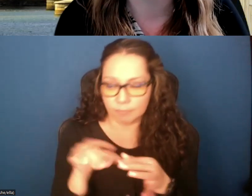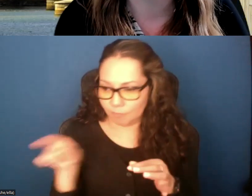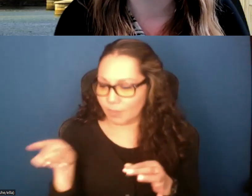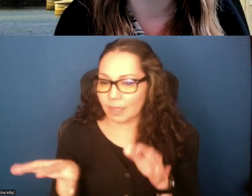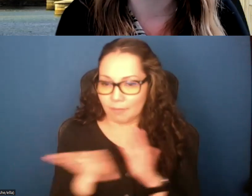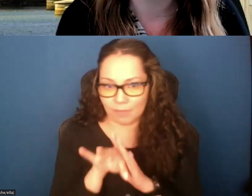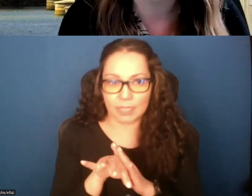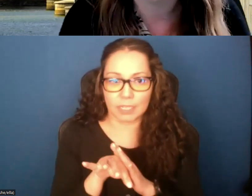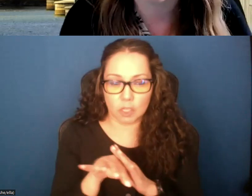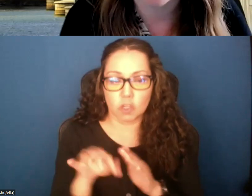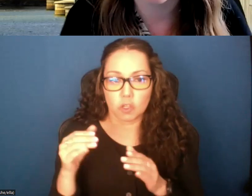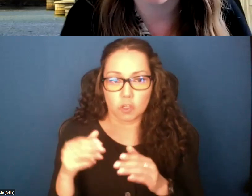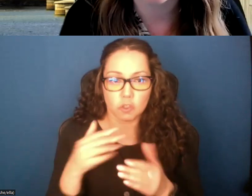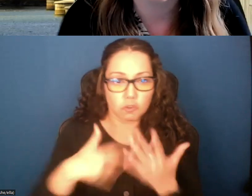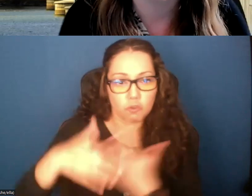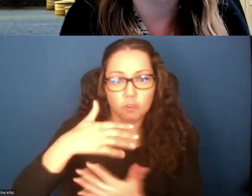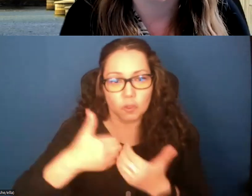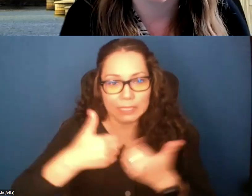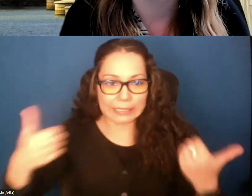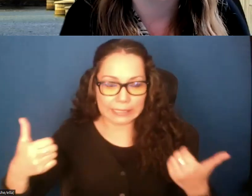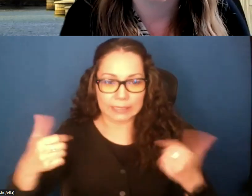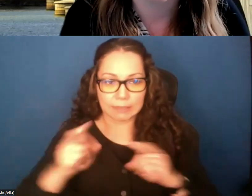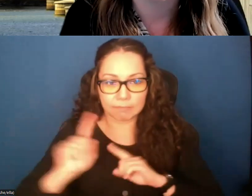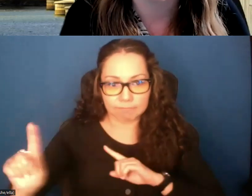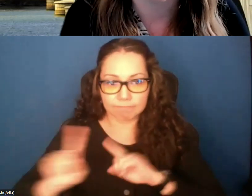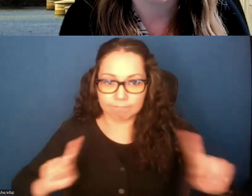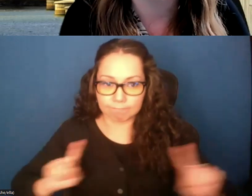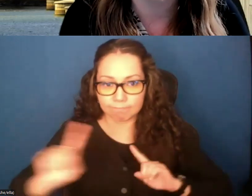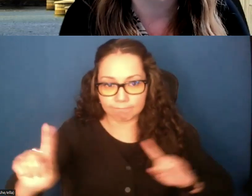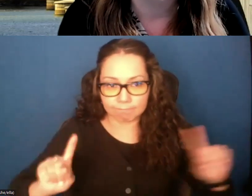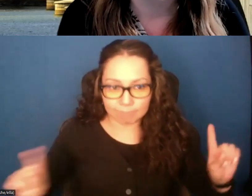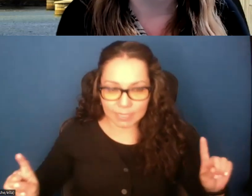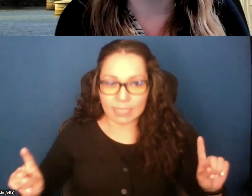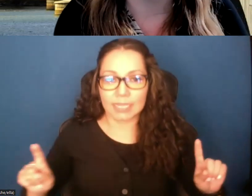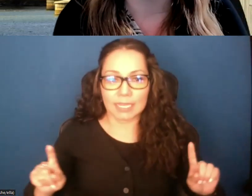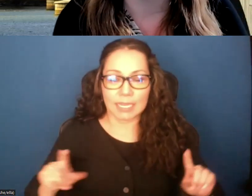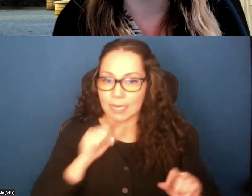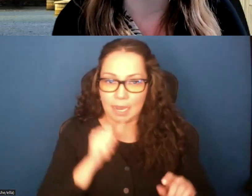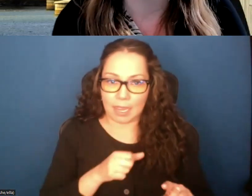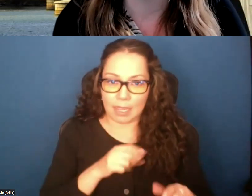distancing measures, and that included that was not limited to restricted long-term care facility visitation.